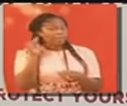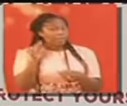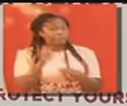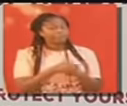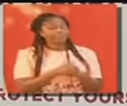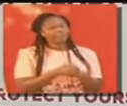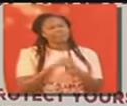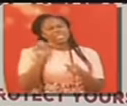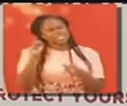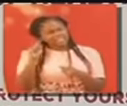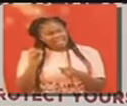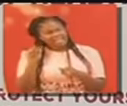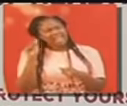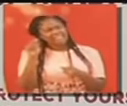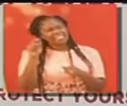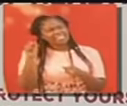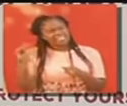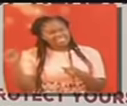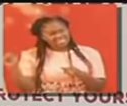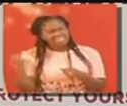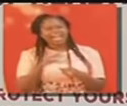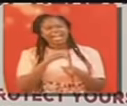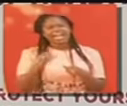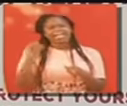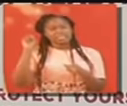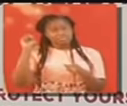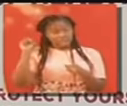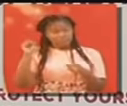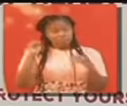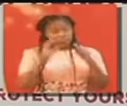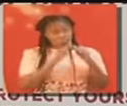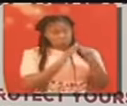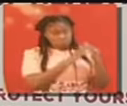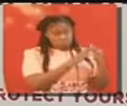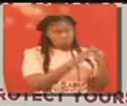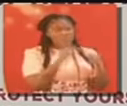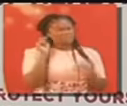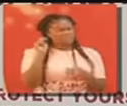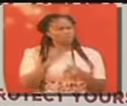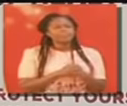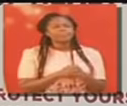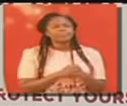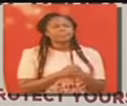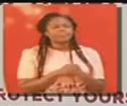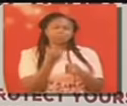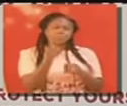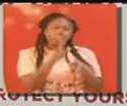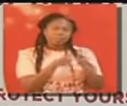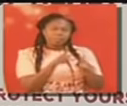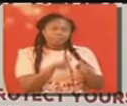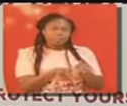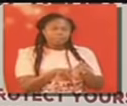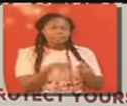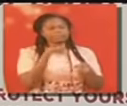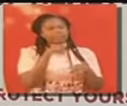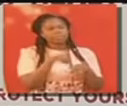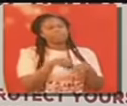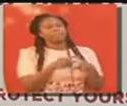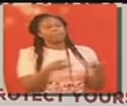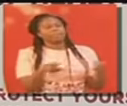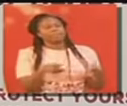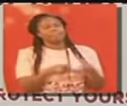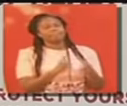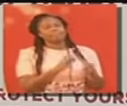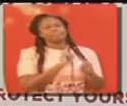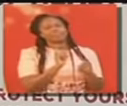St. Anne's, Scarborough facilities. And we have 13 individuals in the transition or step-down facilities